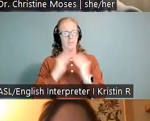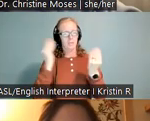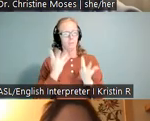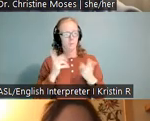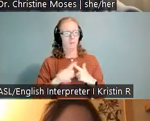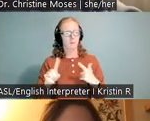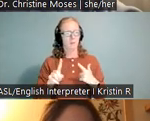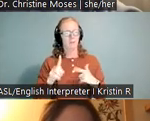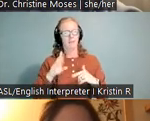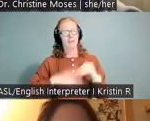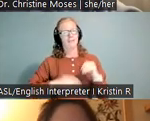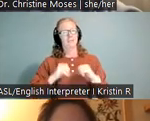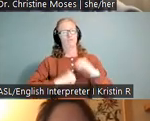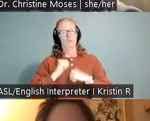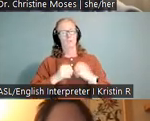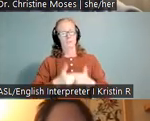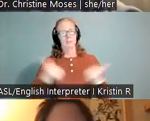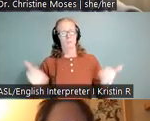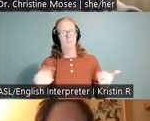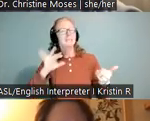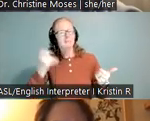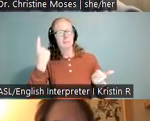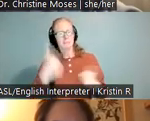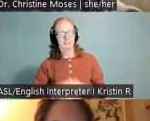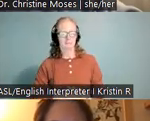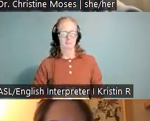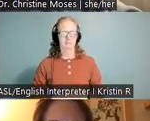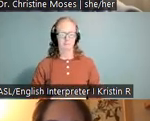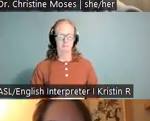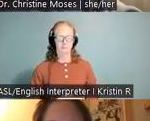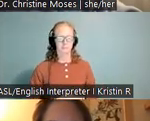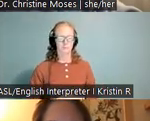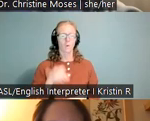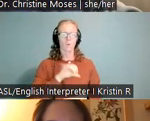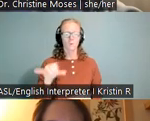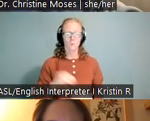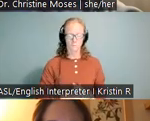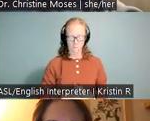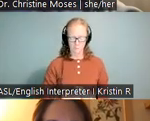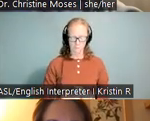be segment input, if that makes sense. But then also,